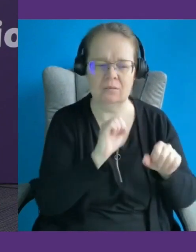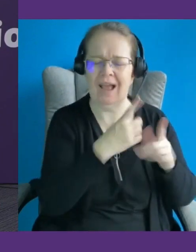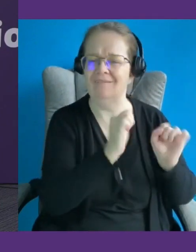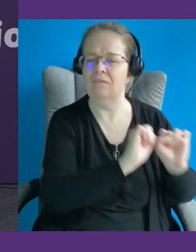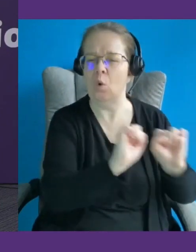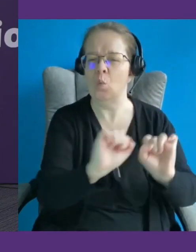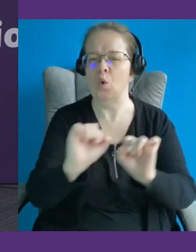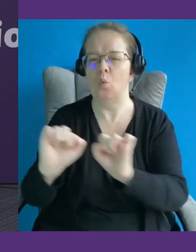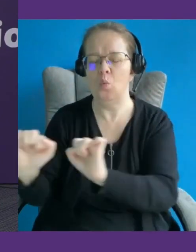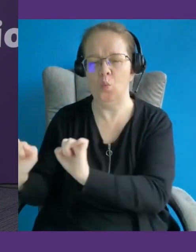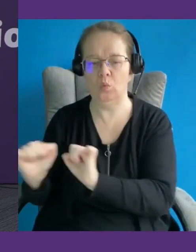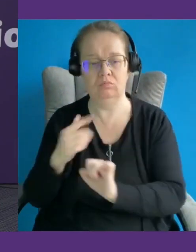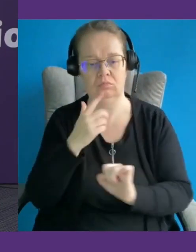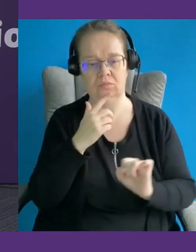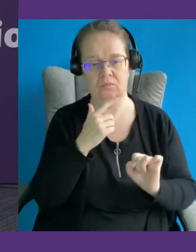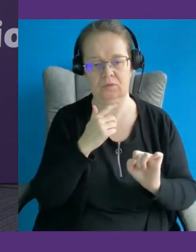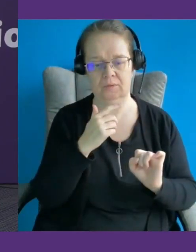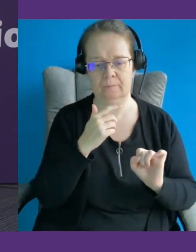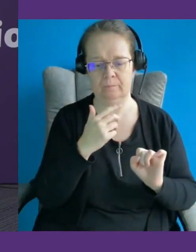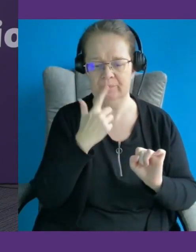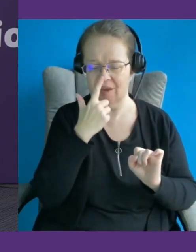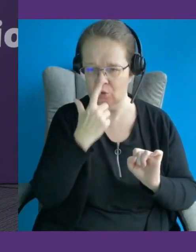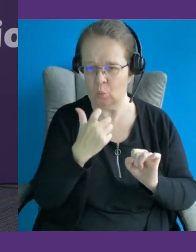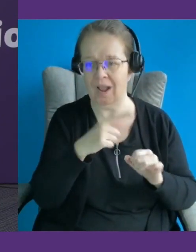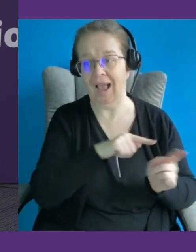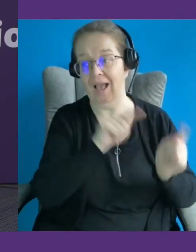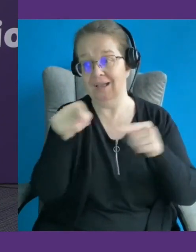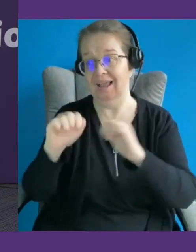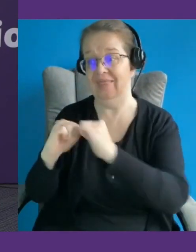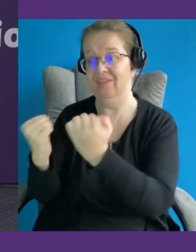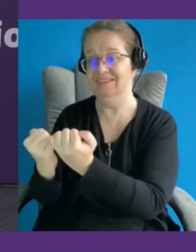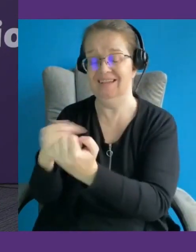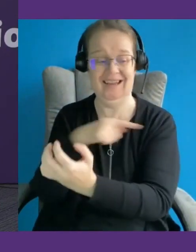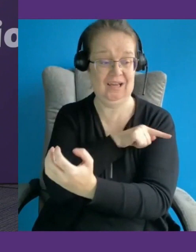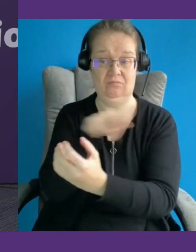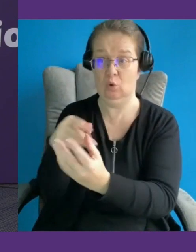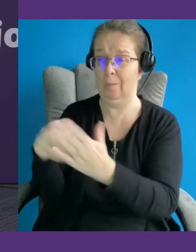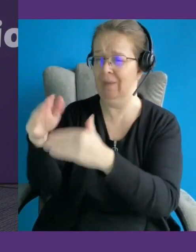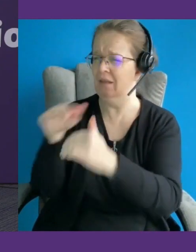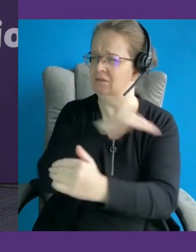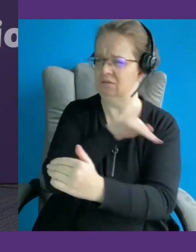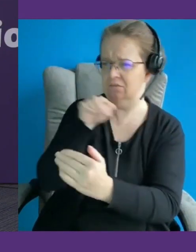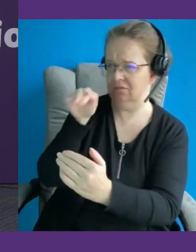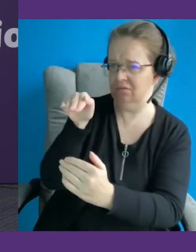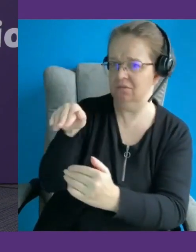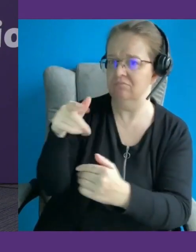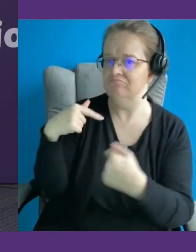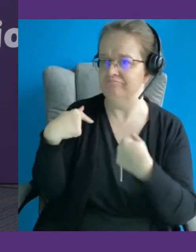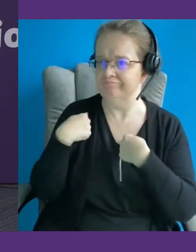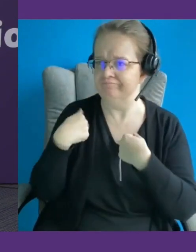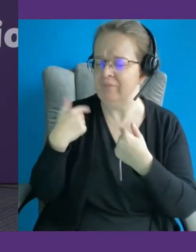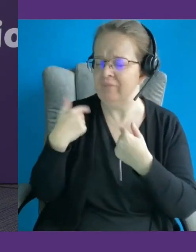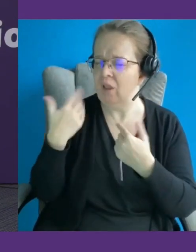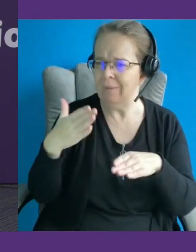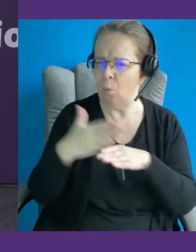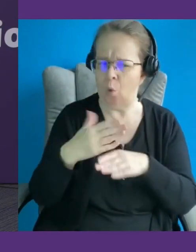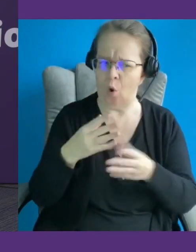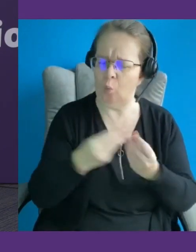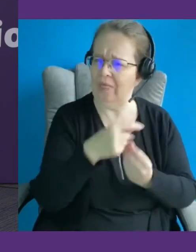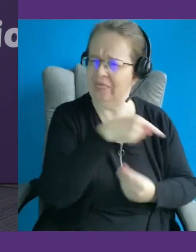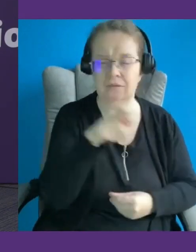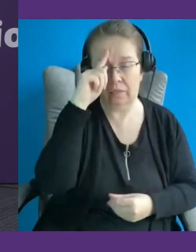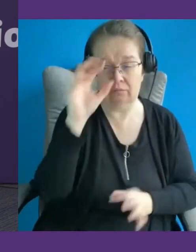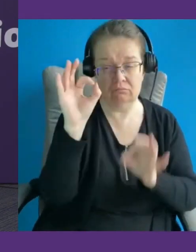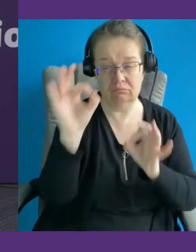they're able to go then to the teams who build these and say, hey, I was working on this, and I think it would be great if we could do